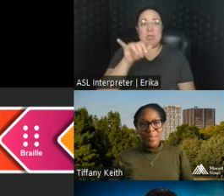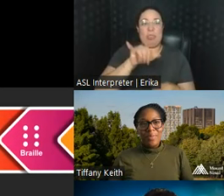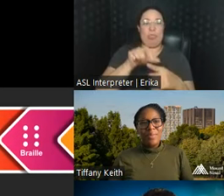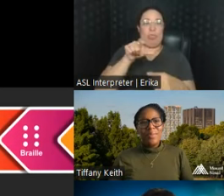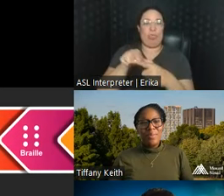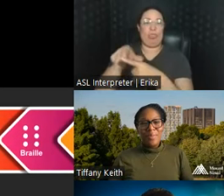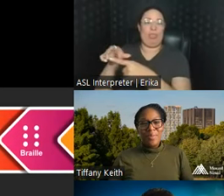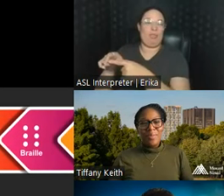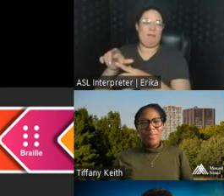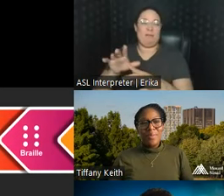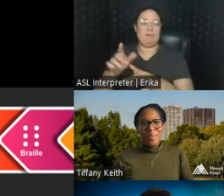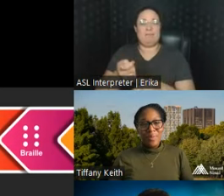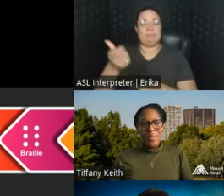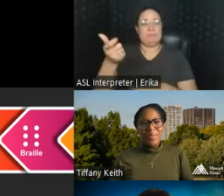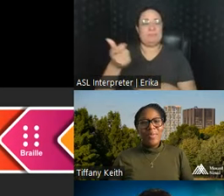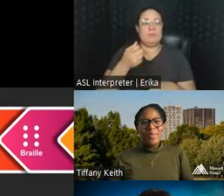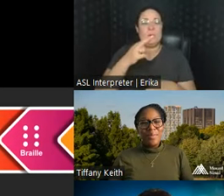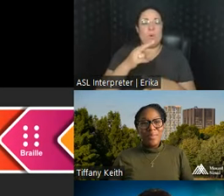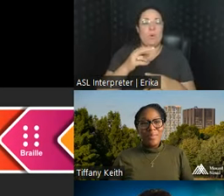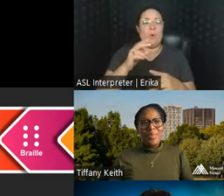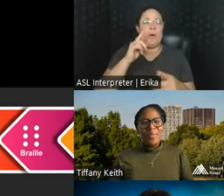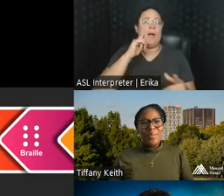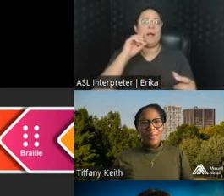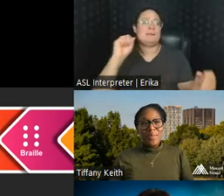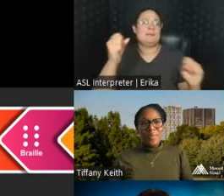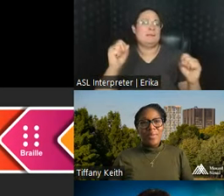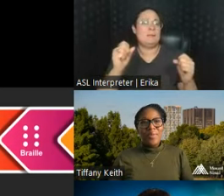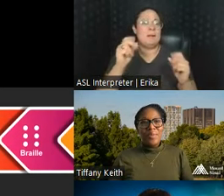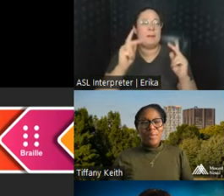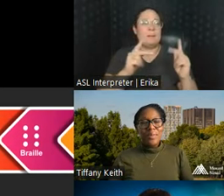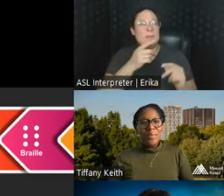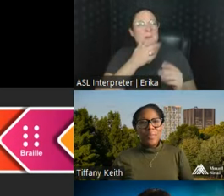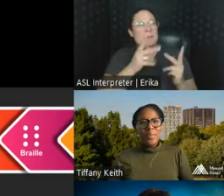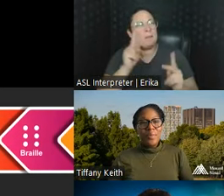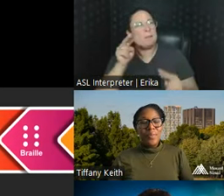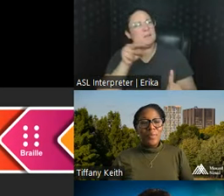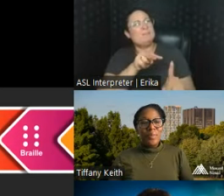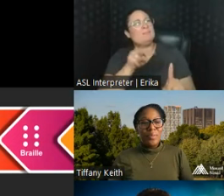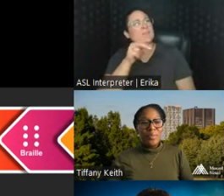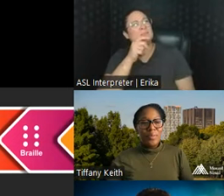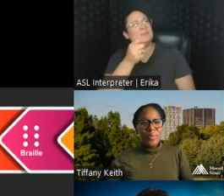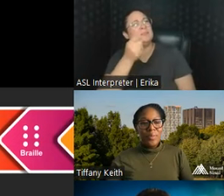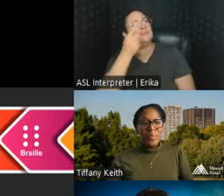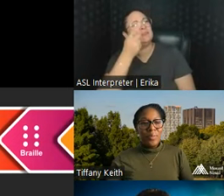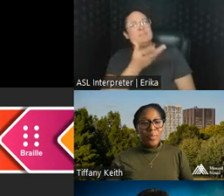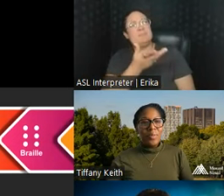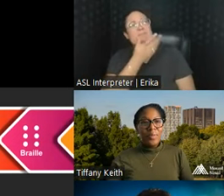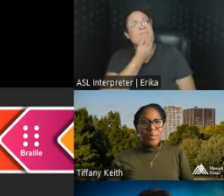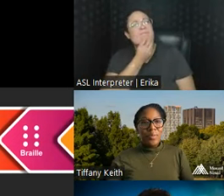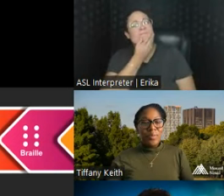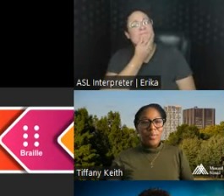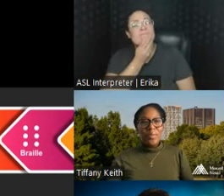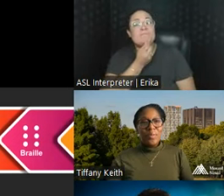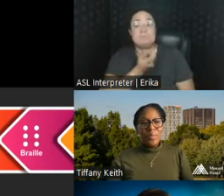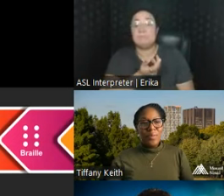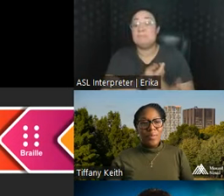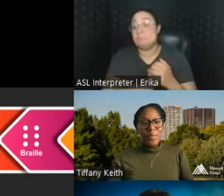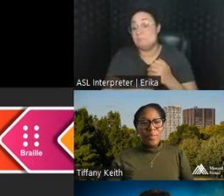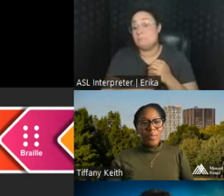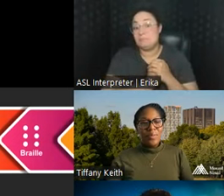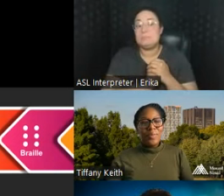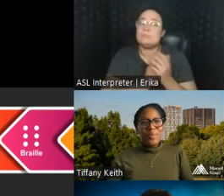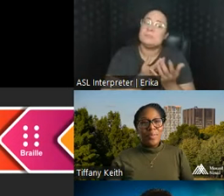heads, or those figures of speech that you know, might not resonate well with certain segments of disability. Keep